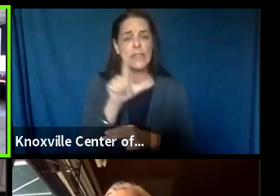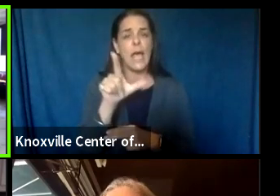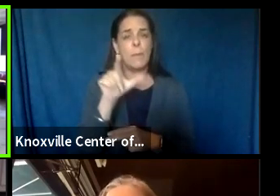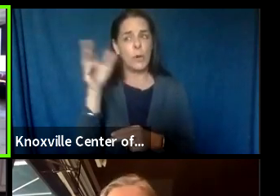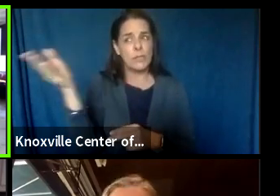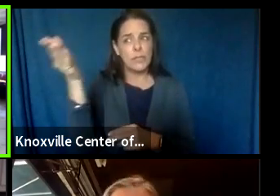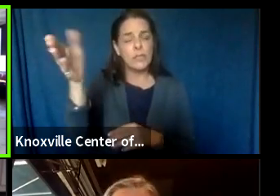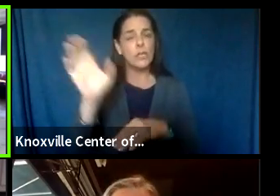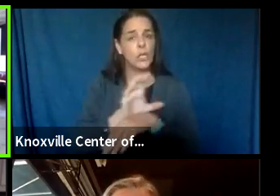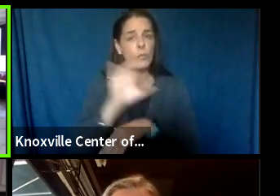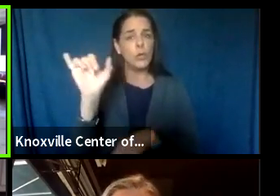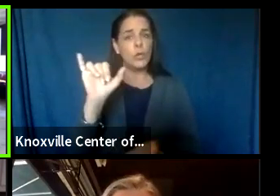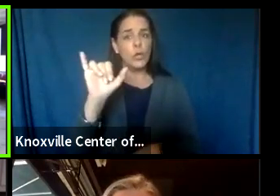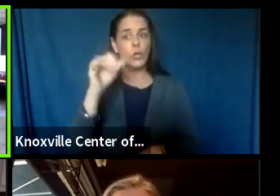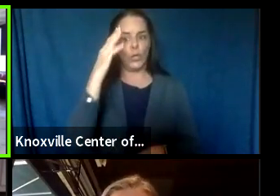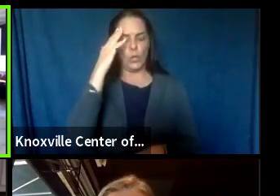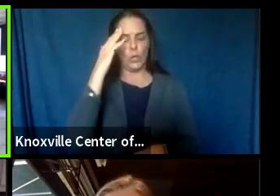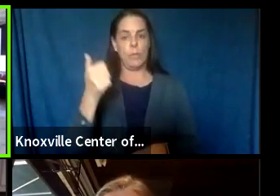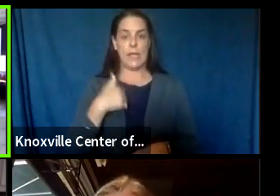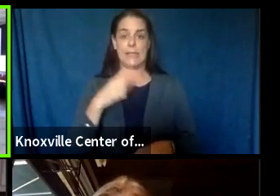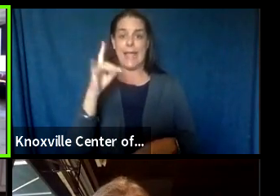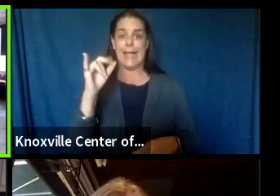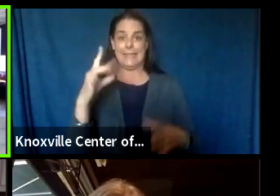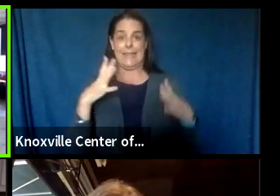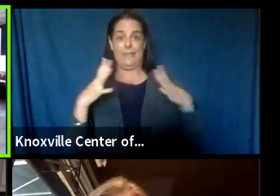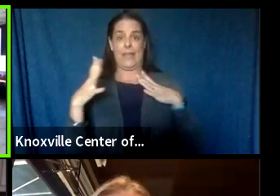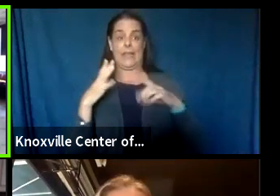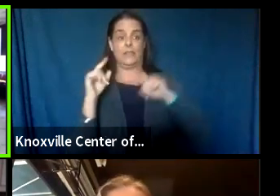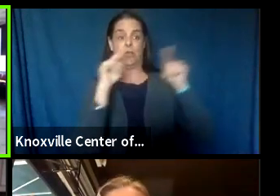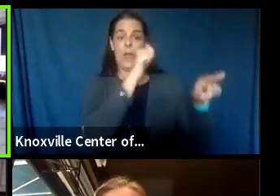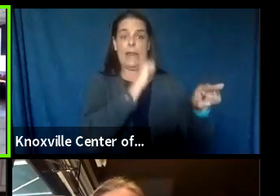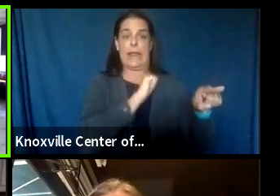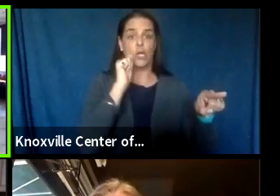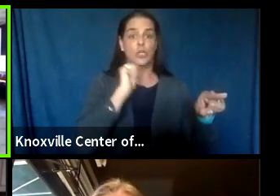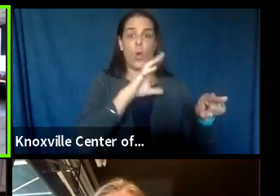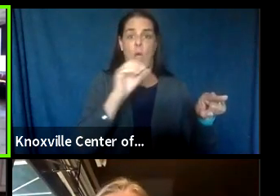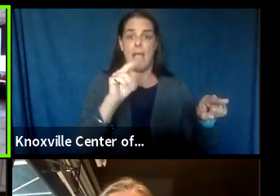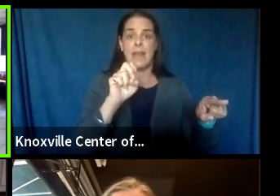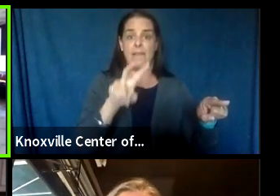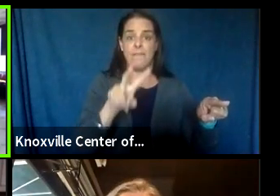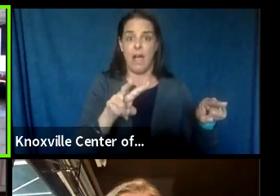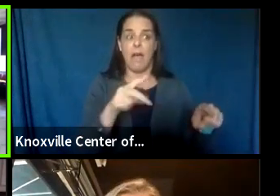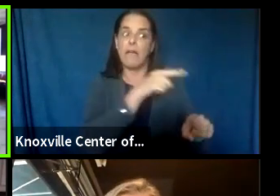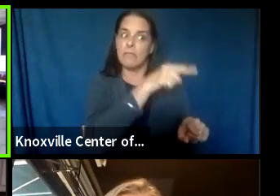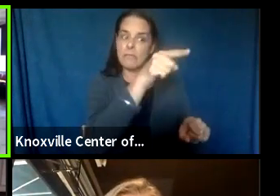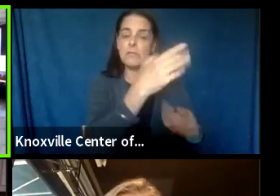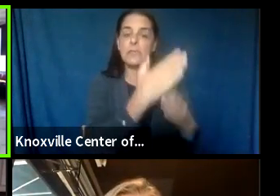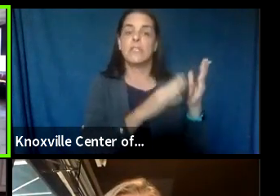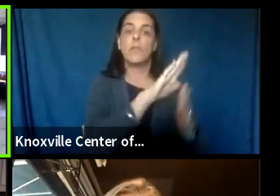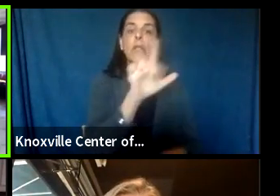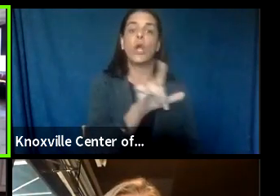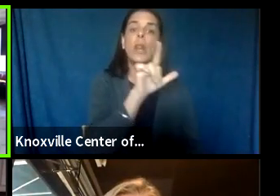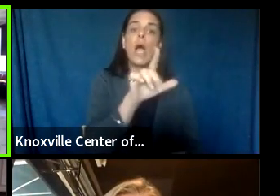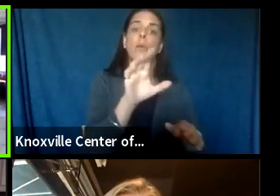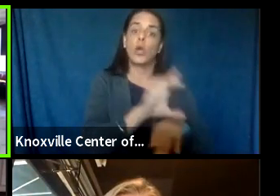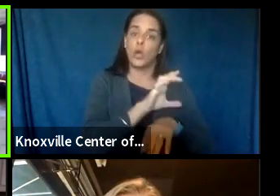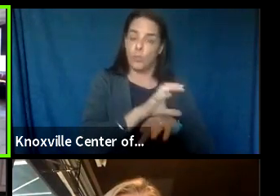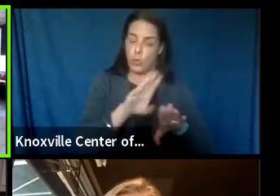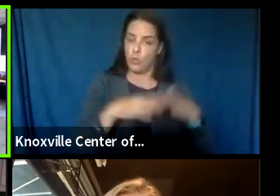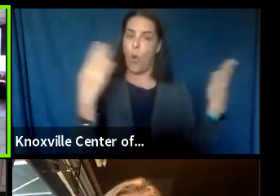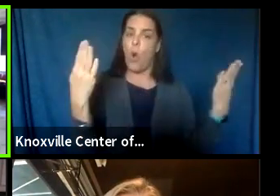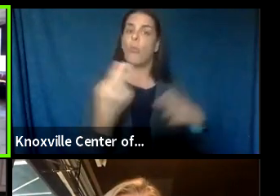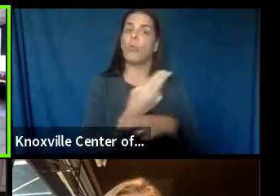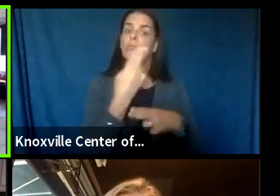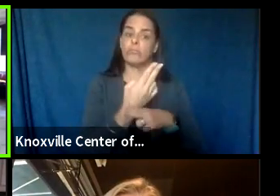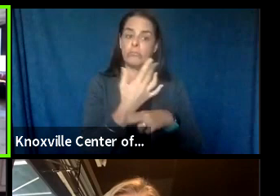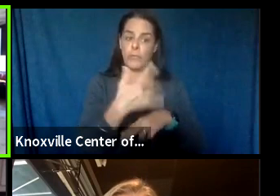because I vacationed in June, and both Arizona and Nevada, they were using some of their computers, their public computers in